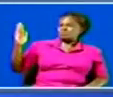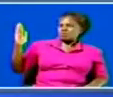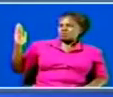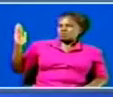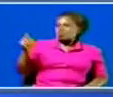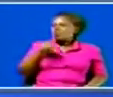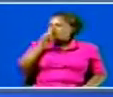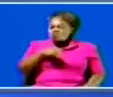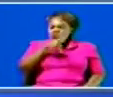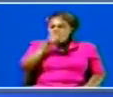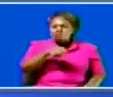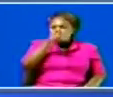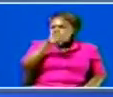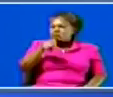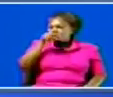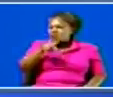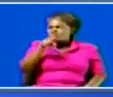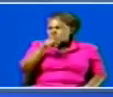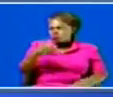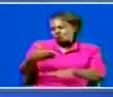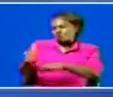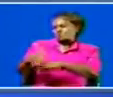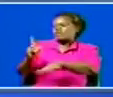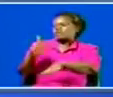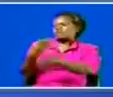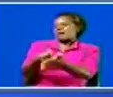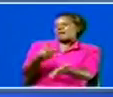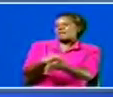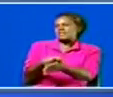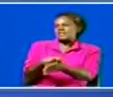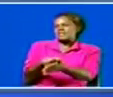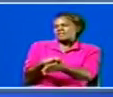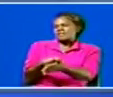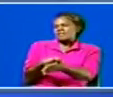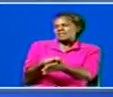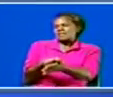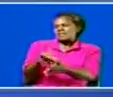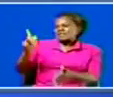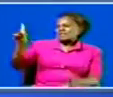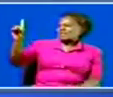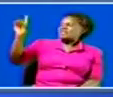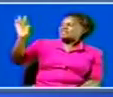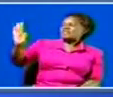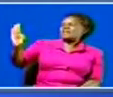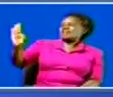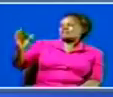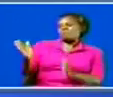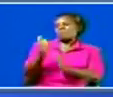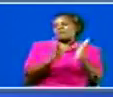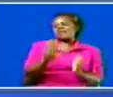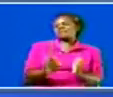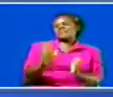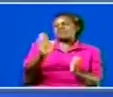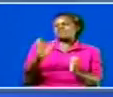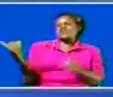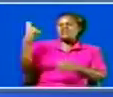ukimbaia kuku kupo apereke mutu hasara. Ama boch. Anabaya go KDF wanaambiwa jipange. Jipange. Siku mzima